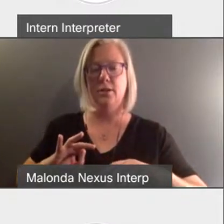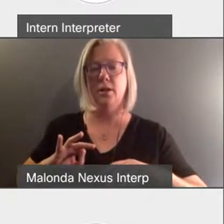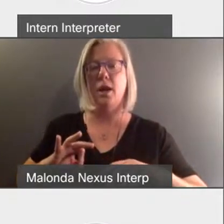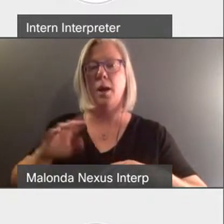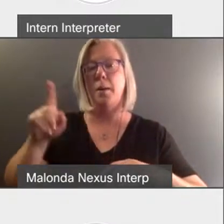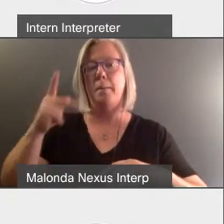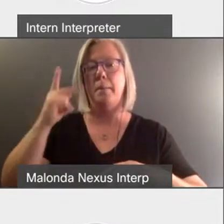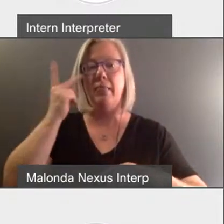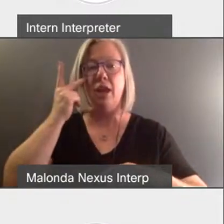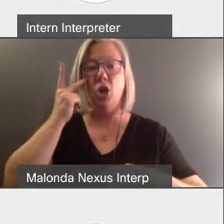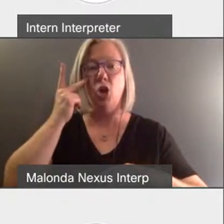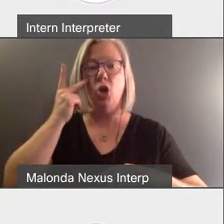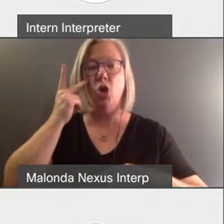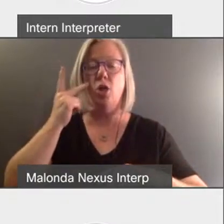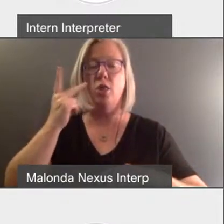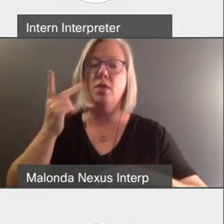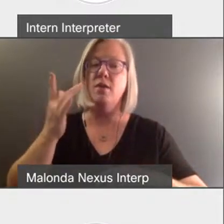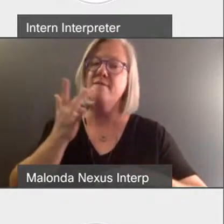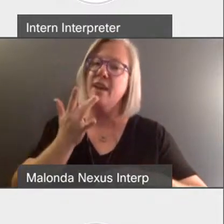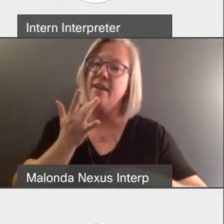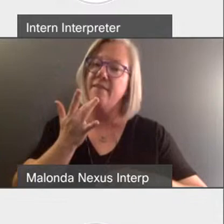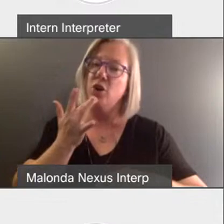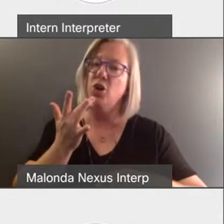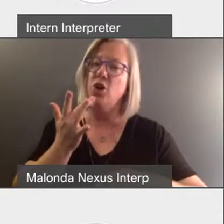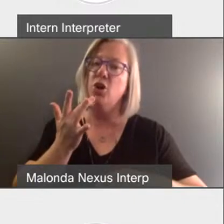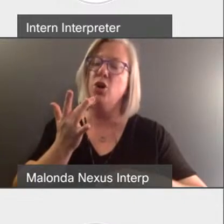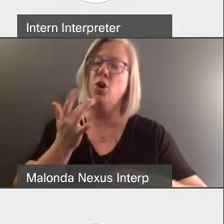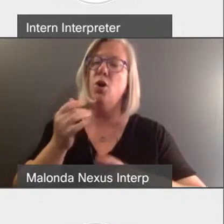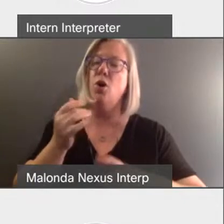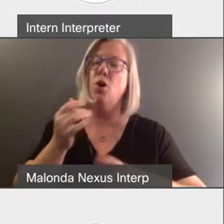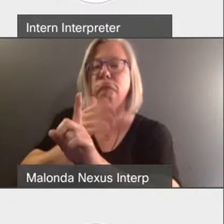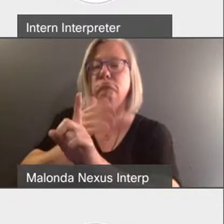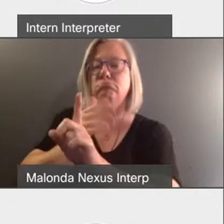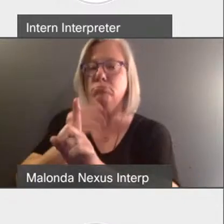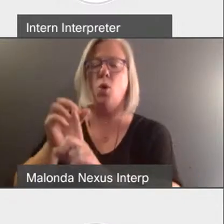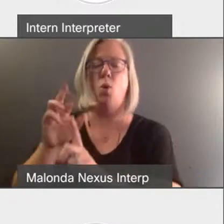political favor or maintain power.